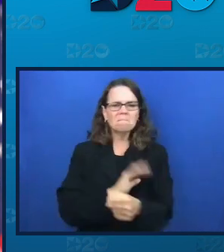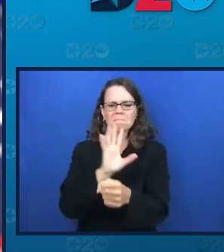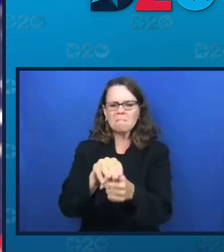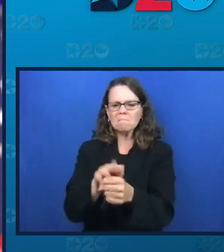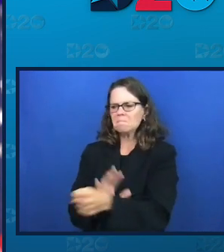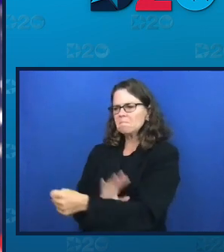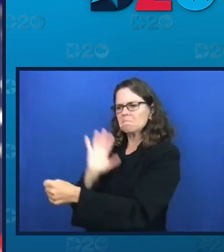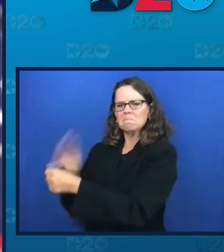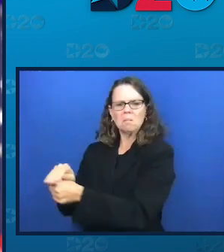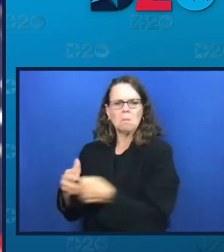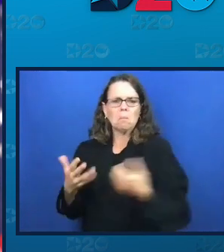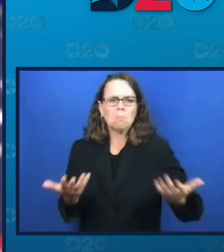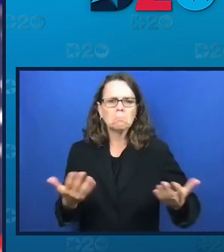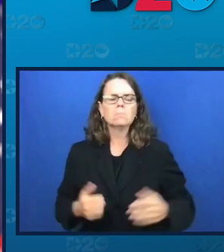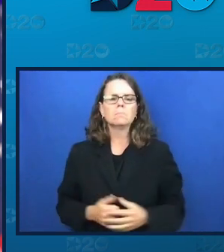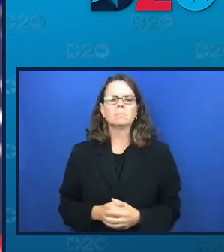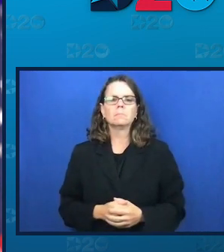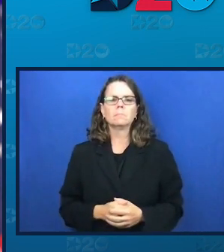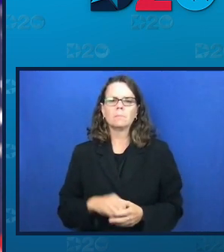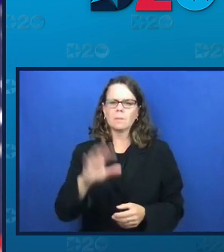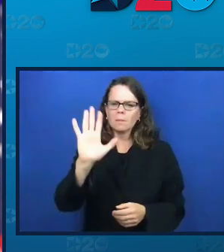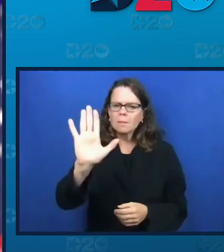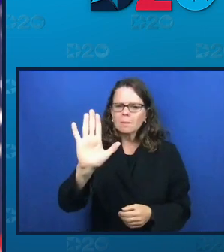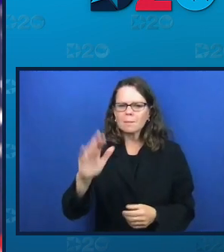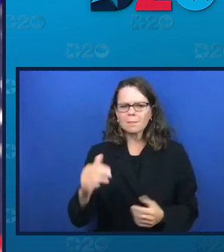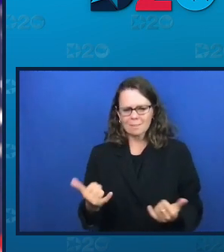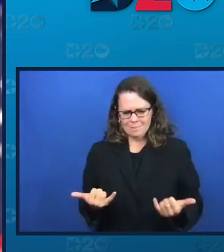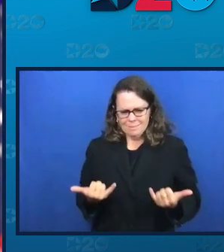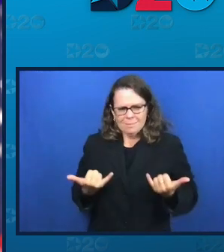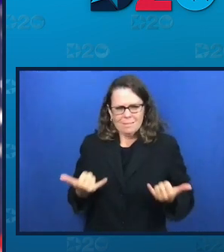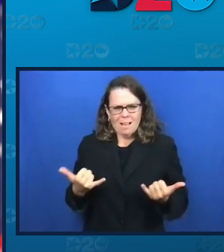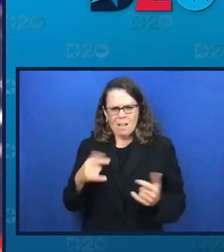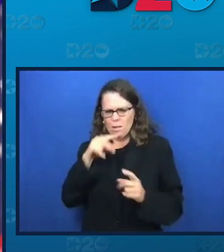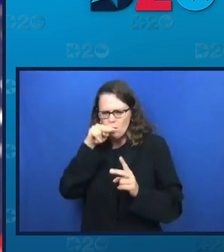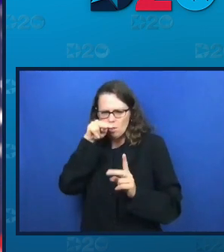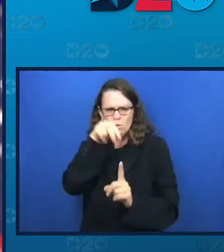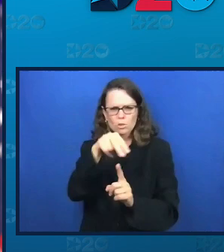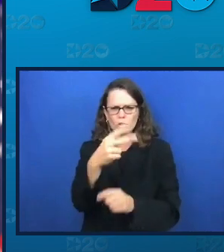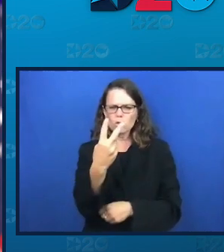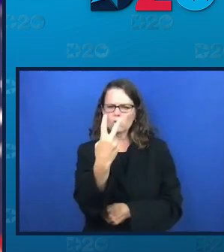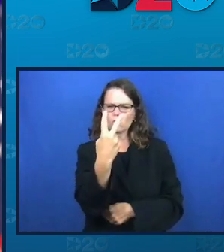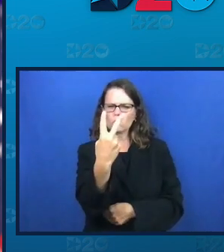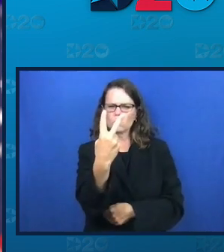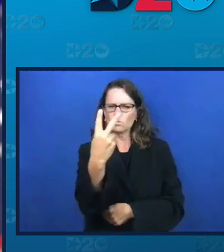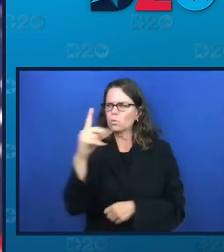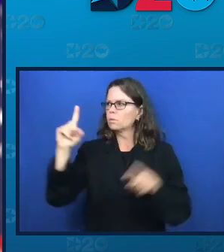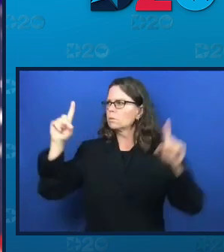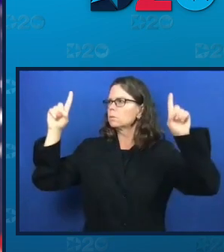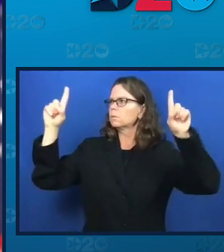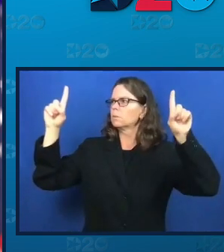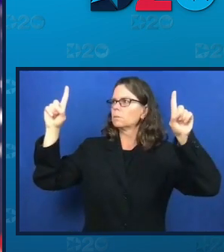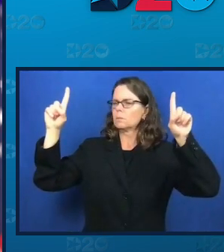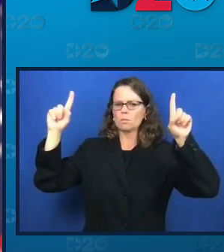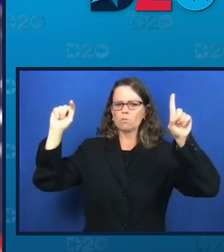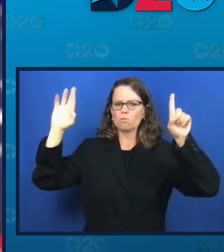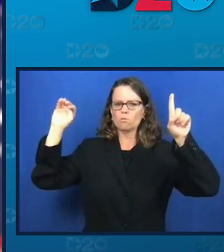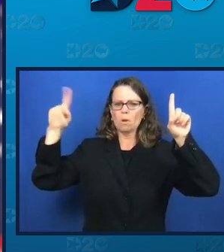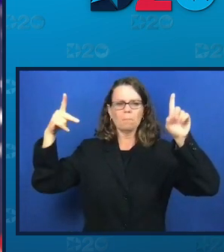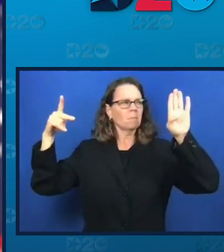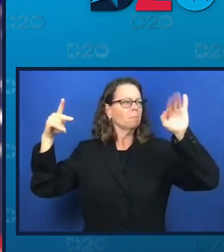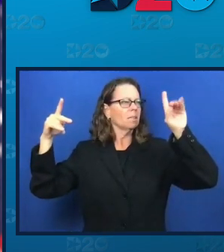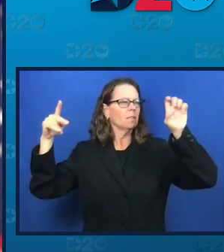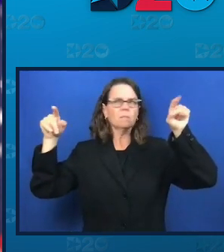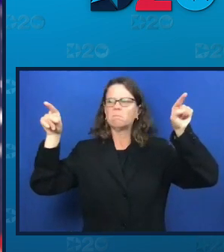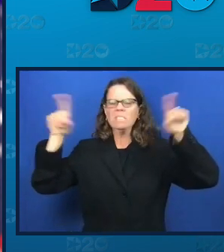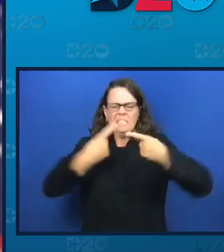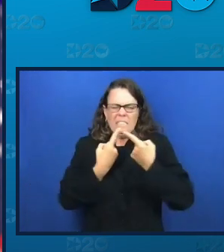And the two people running for president couldn't be more different. One believes in facts, one does not.